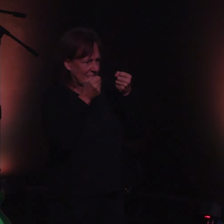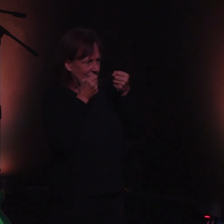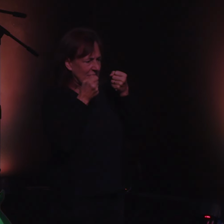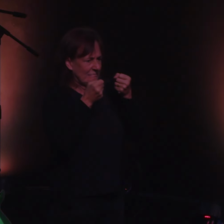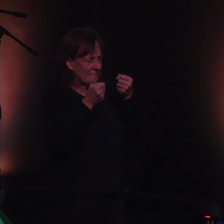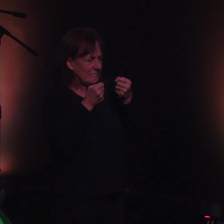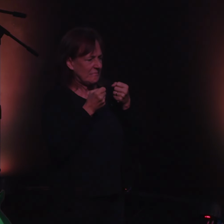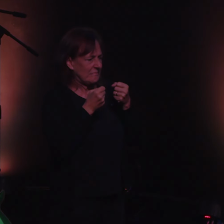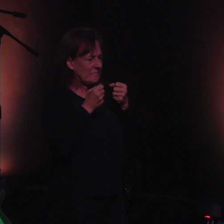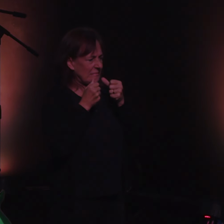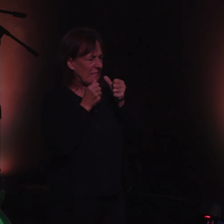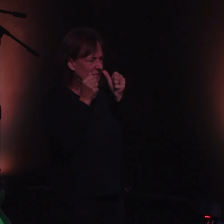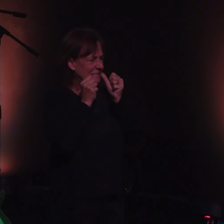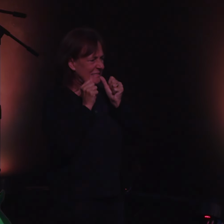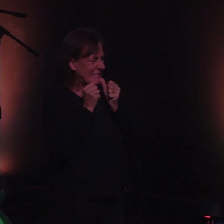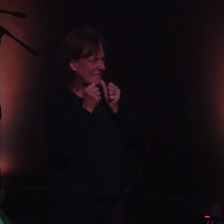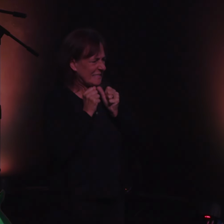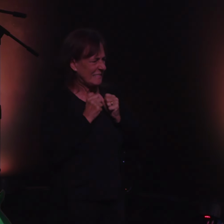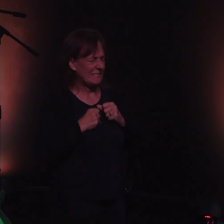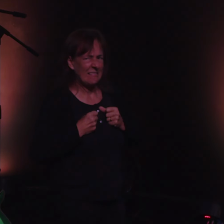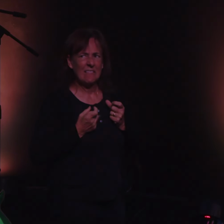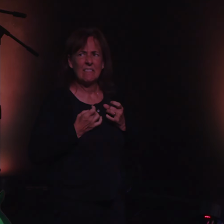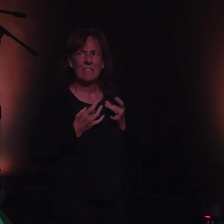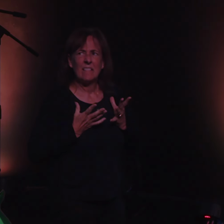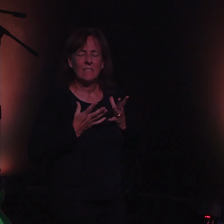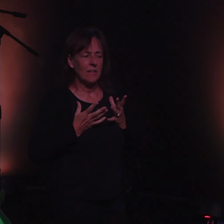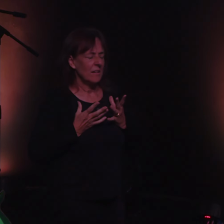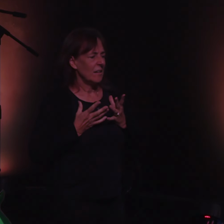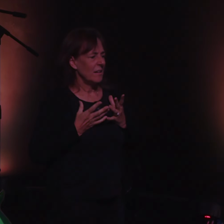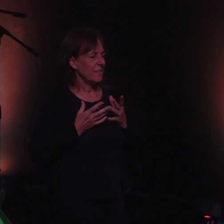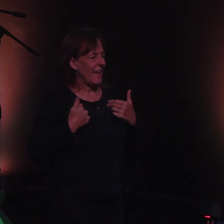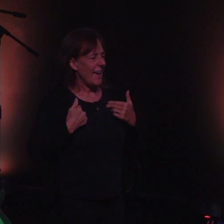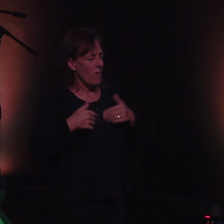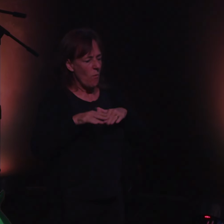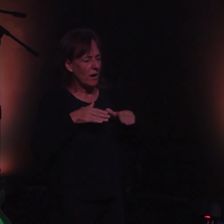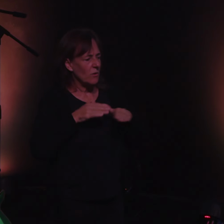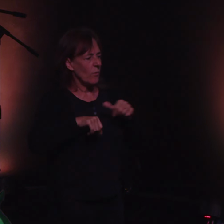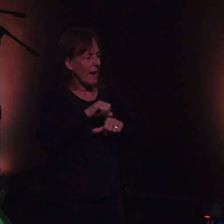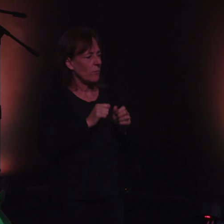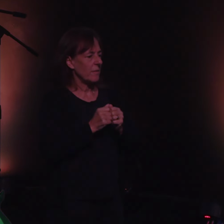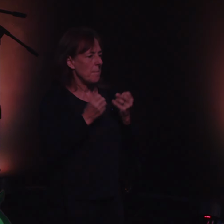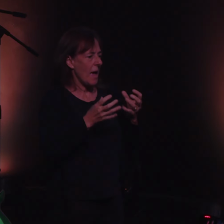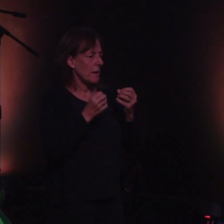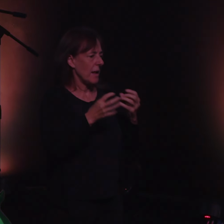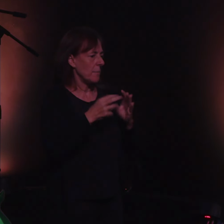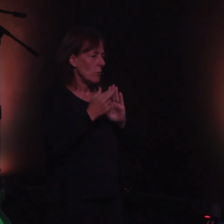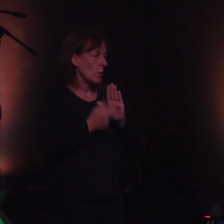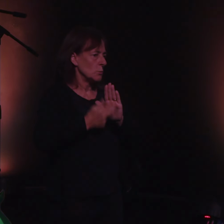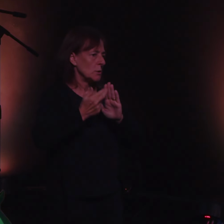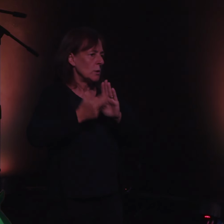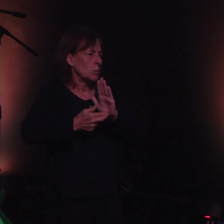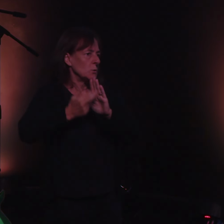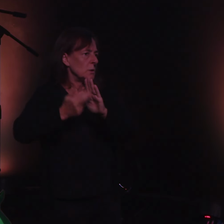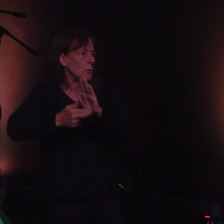How miserable do you think a Pharisee was back then? That they walked around with all these 1,500 extra rules that they gave themselves that they